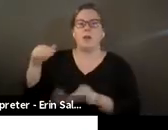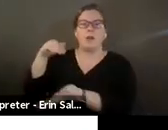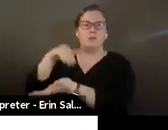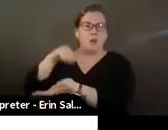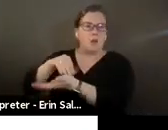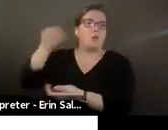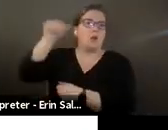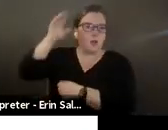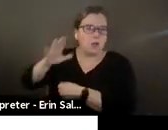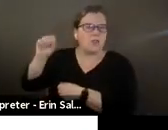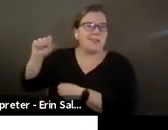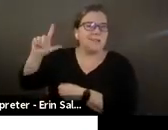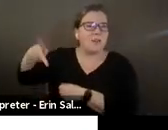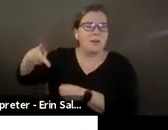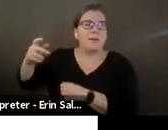the application.